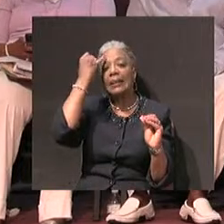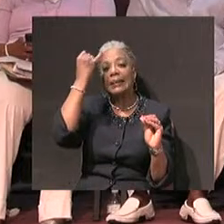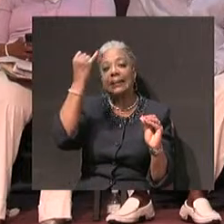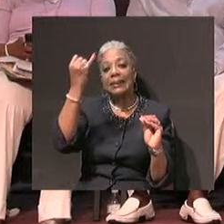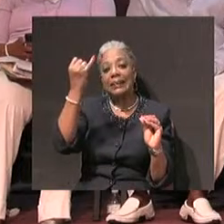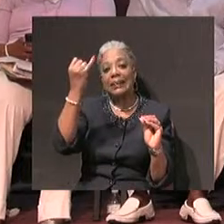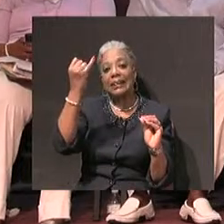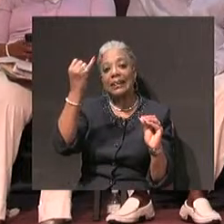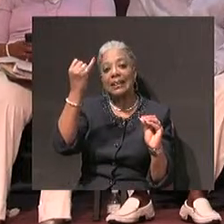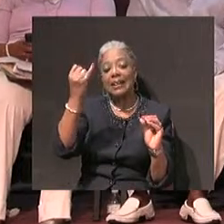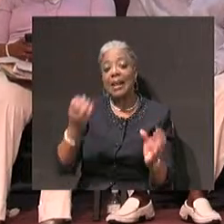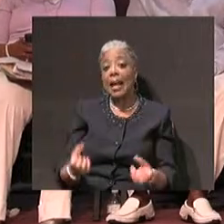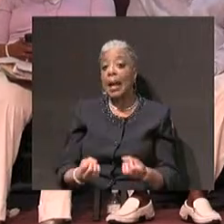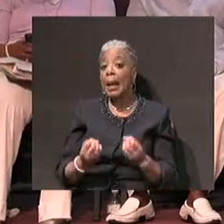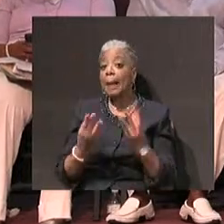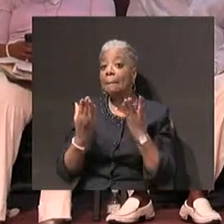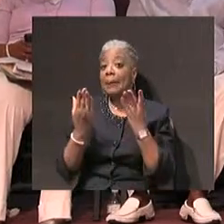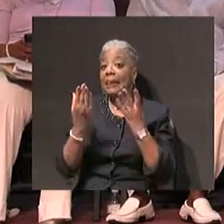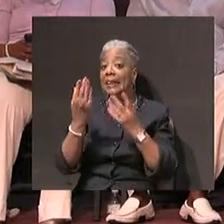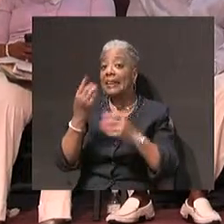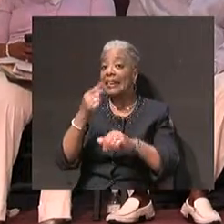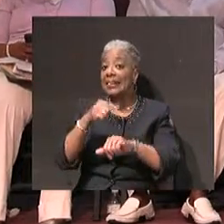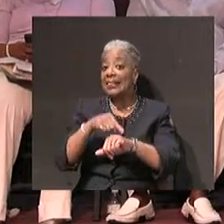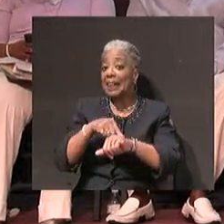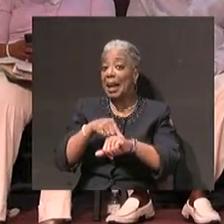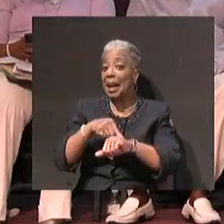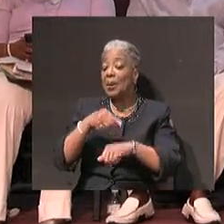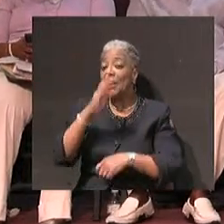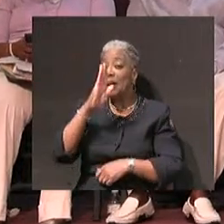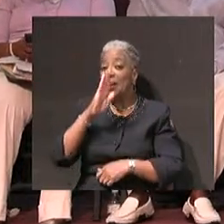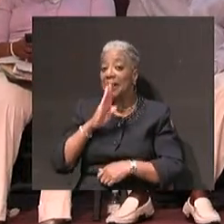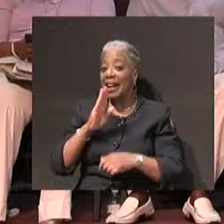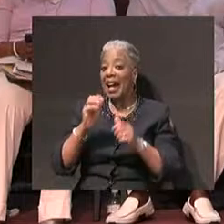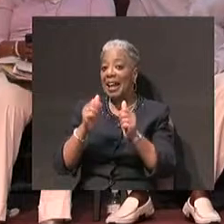And many times, God is with us,